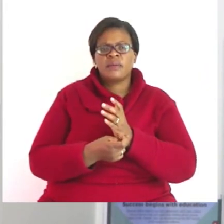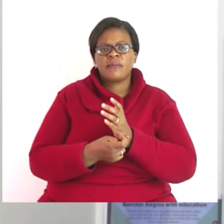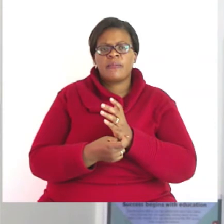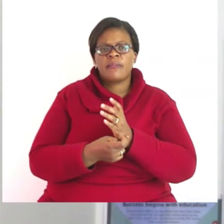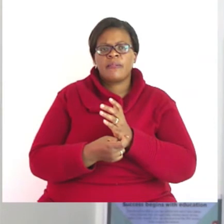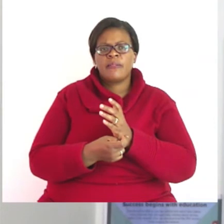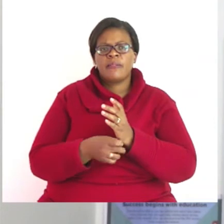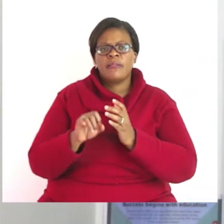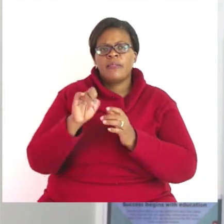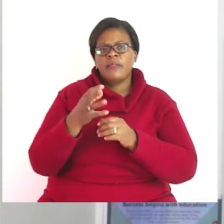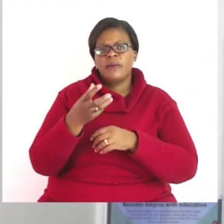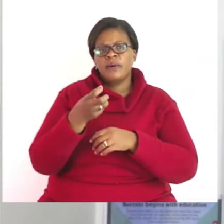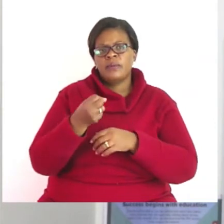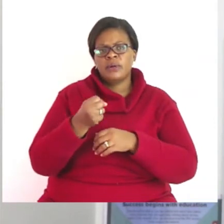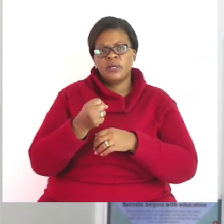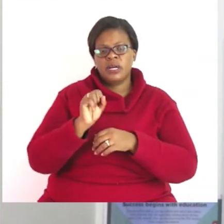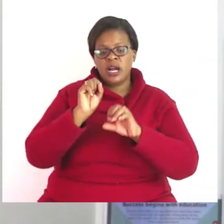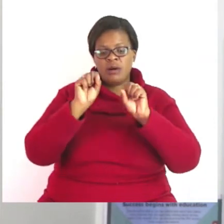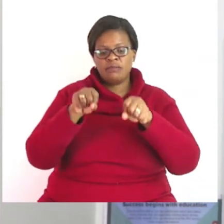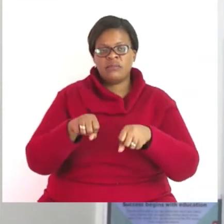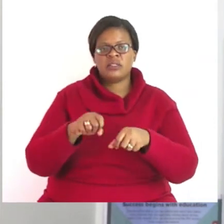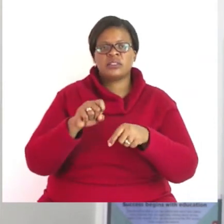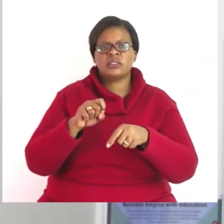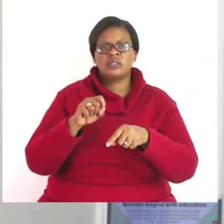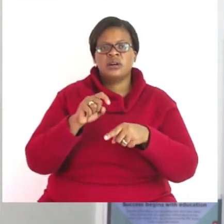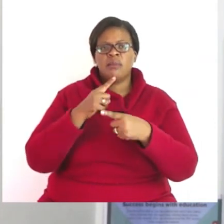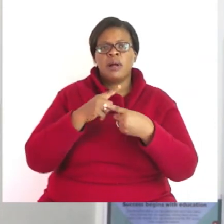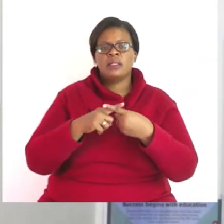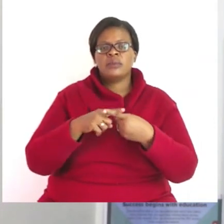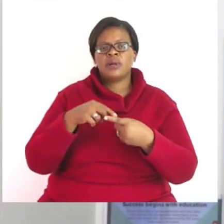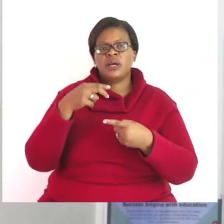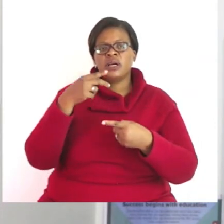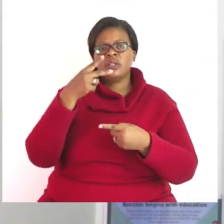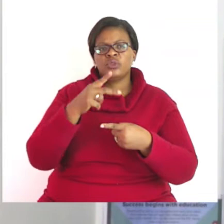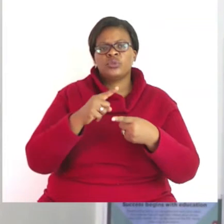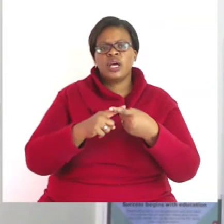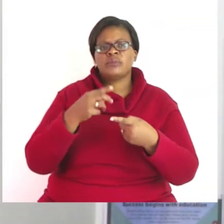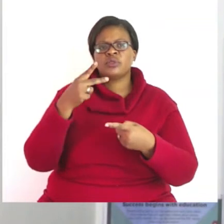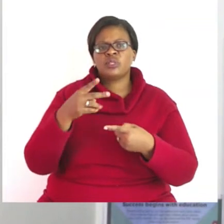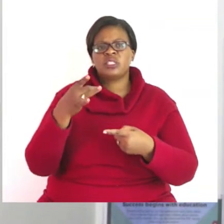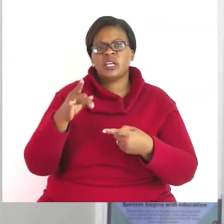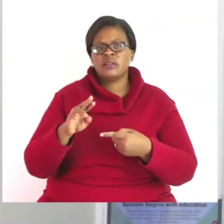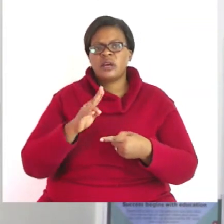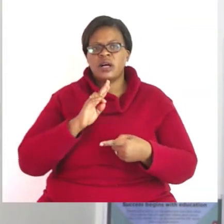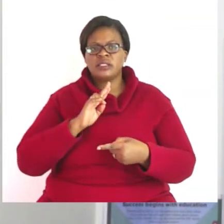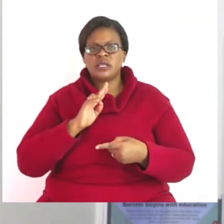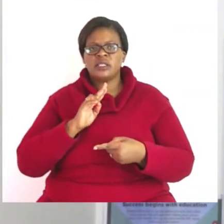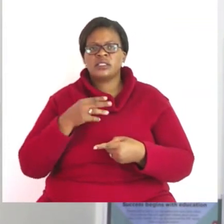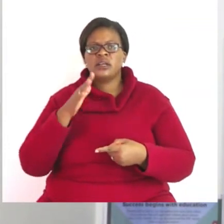if I have to multiply 2 times 28, it must give me 56.